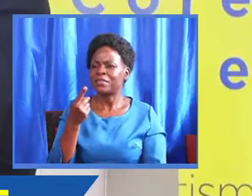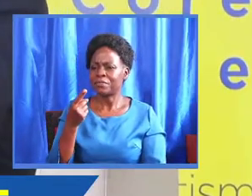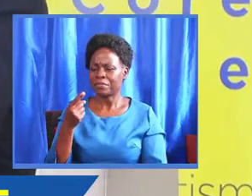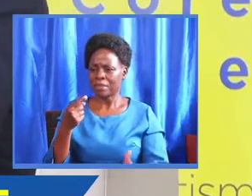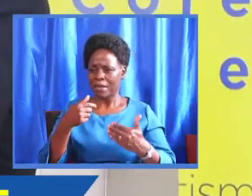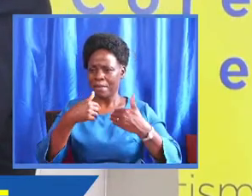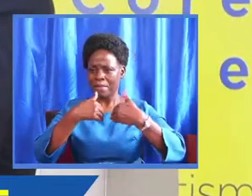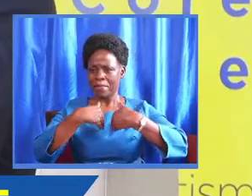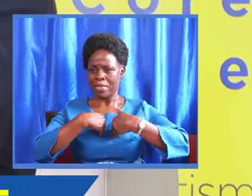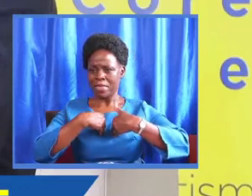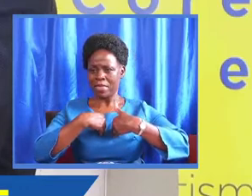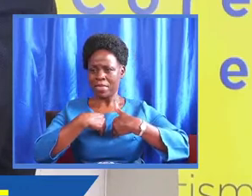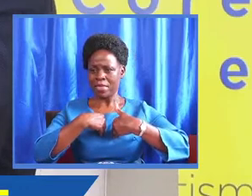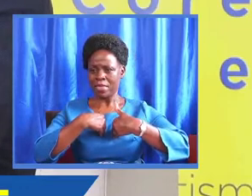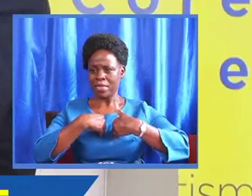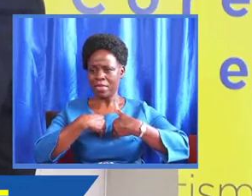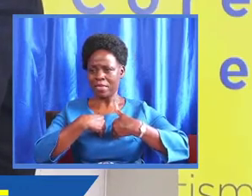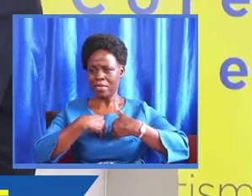how